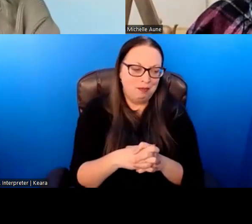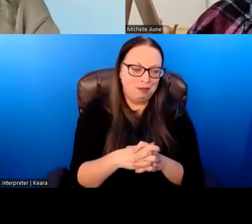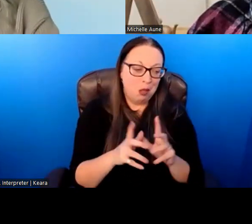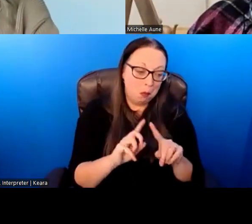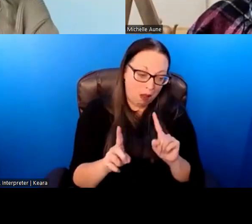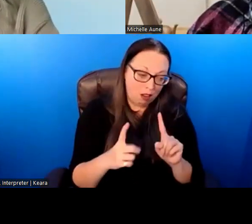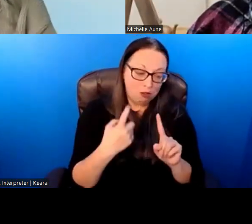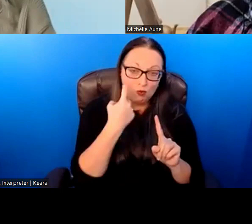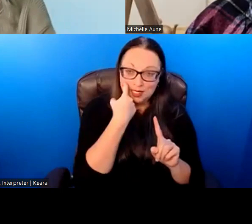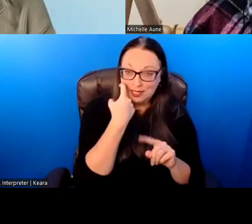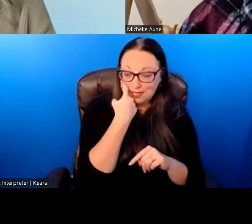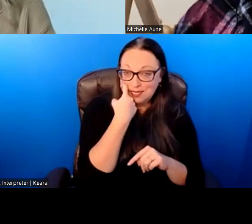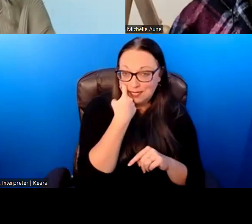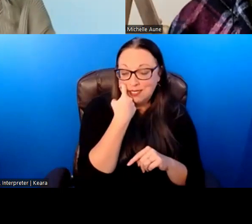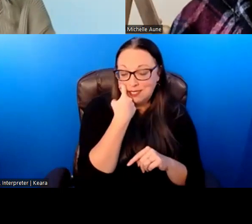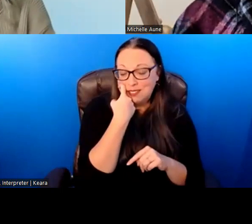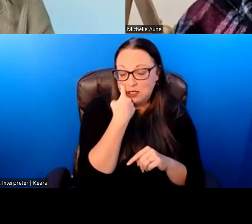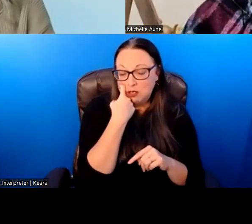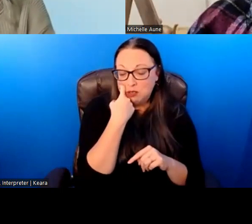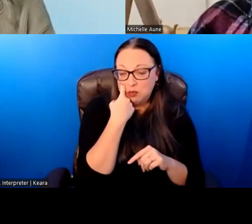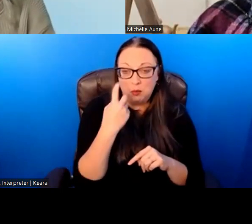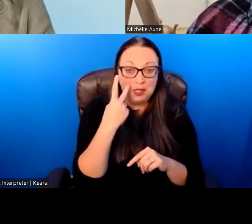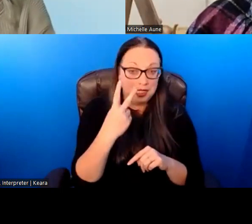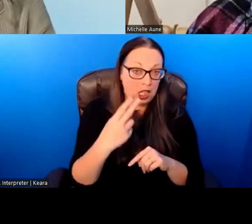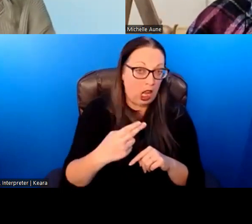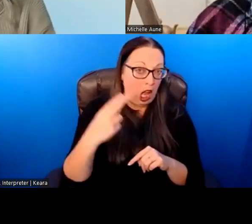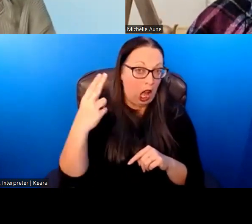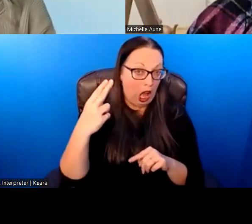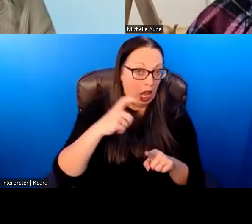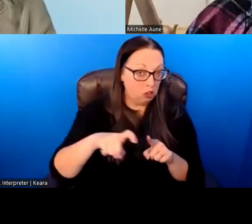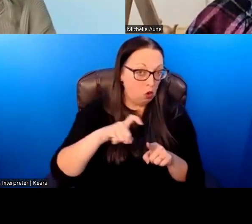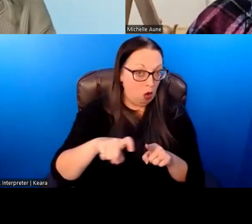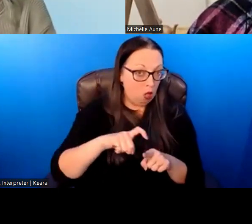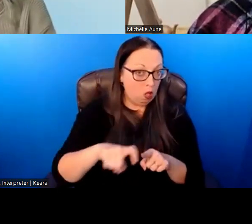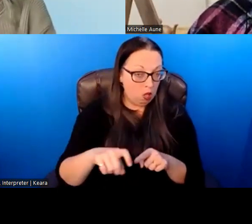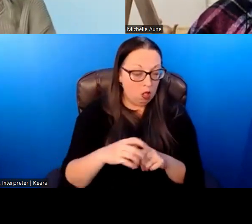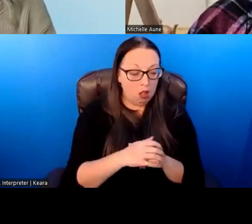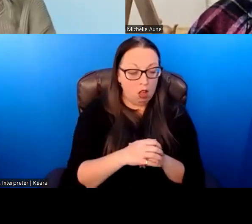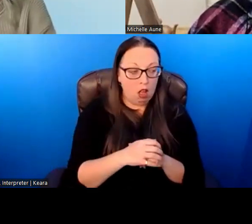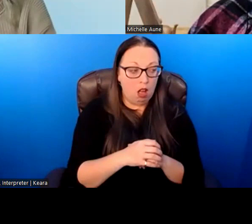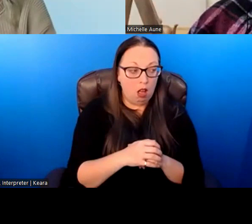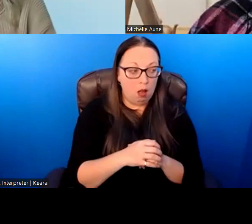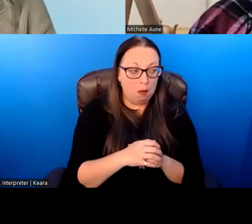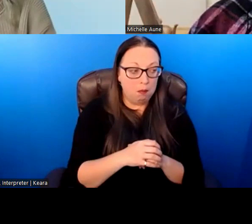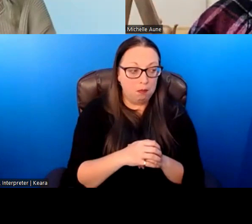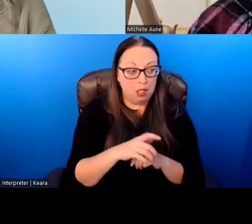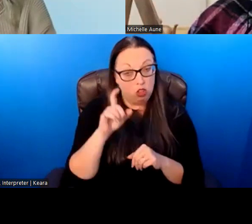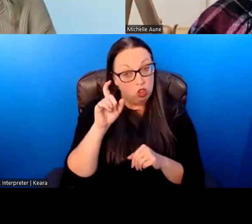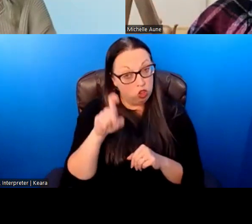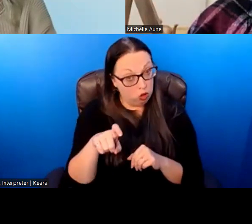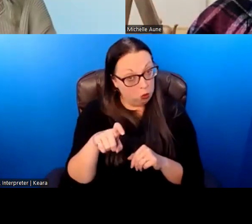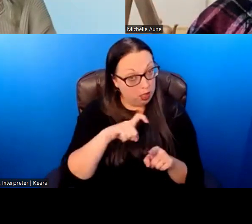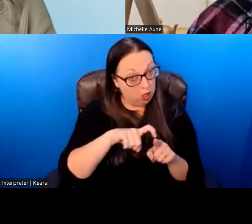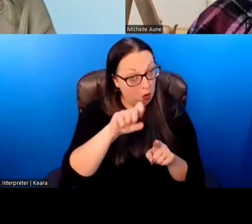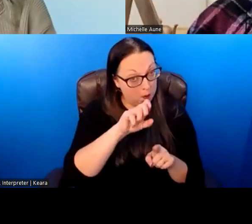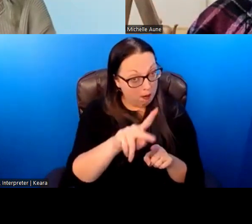but lately we have been seeing a high call, and that should we do call back a client, we